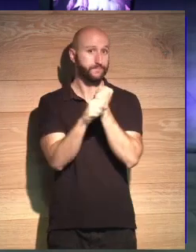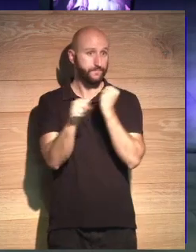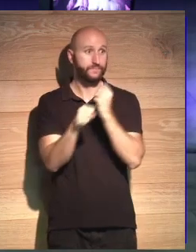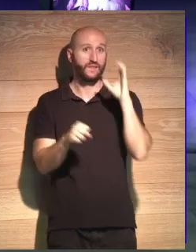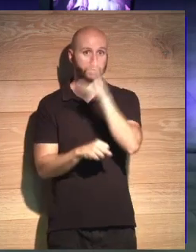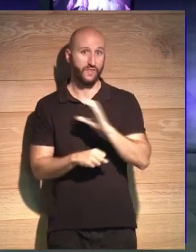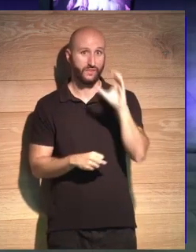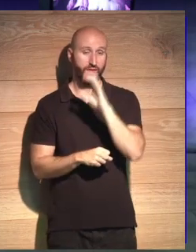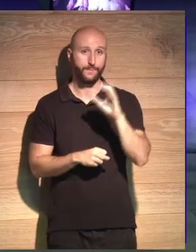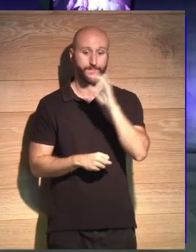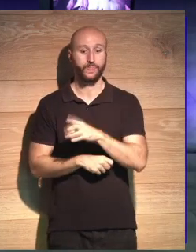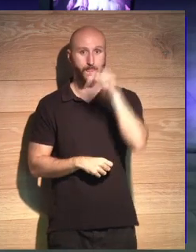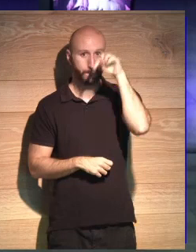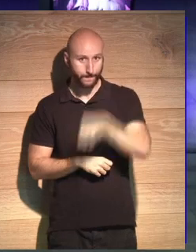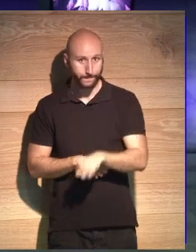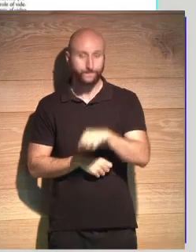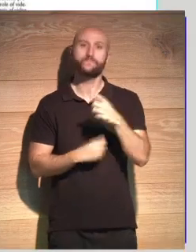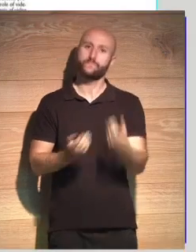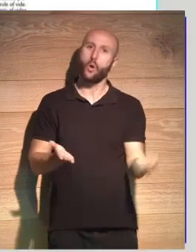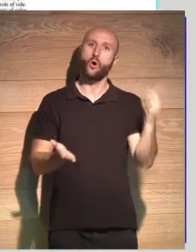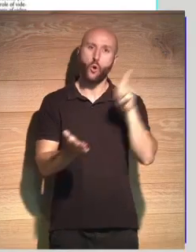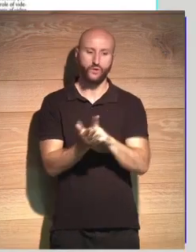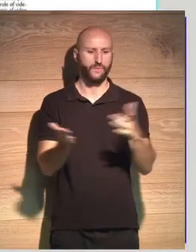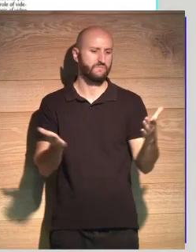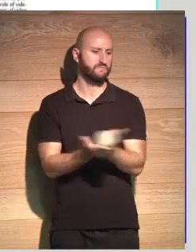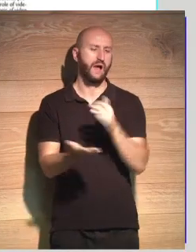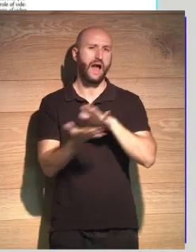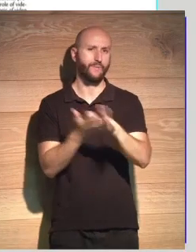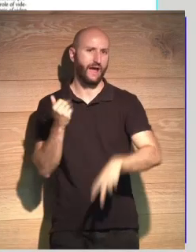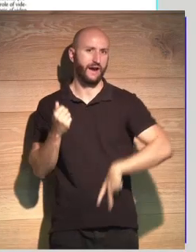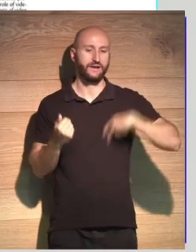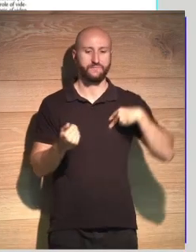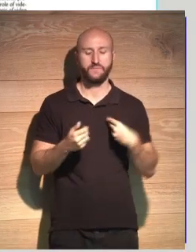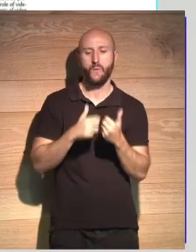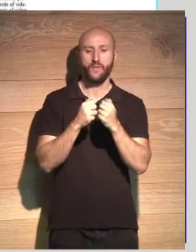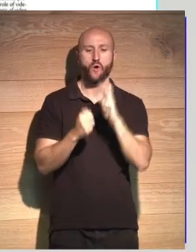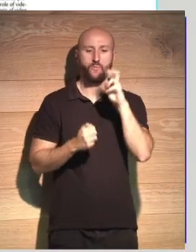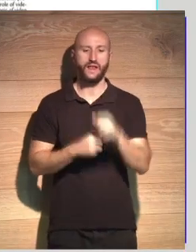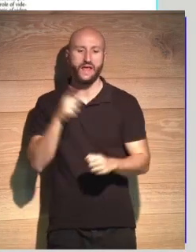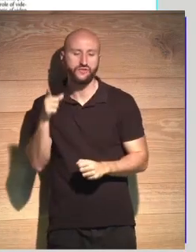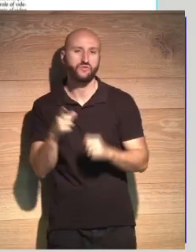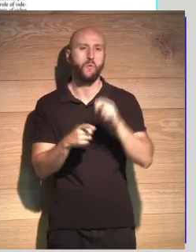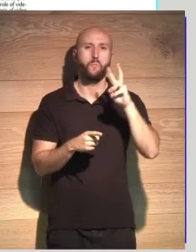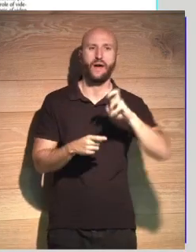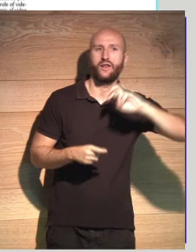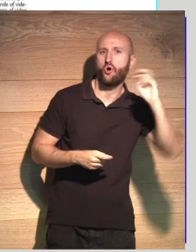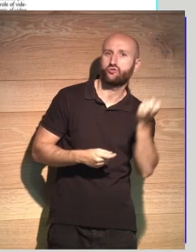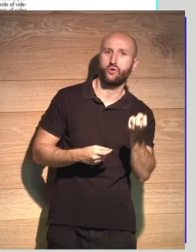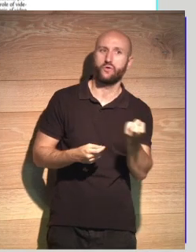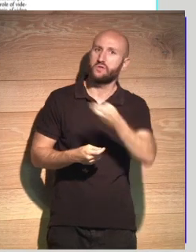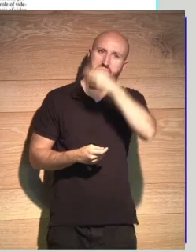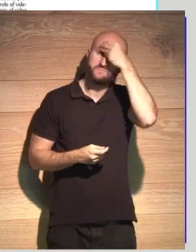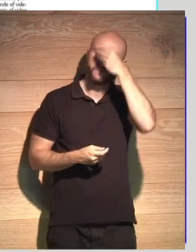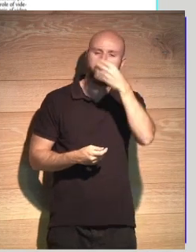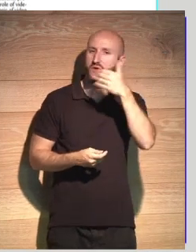But what I'm more concerned about is these scientific approaches. They tend to generalize. They tend to say video games are useful